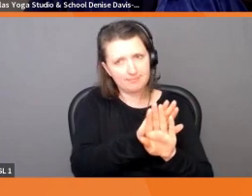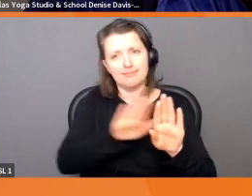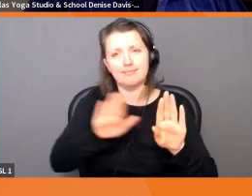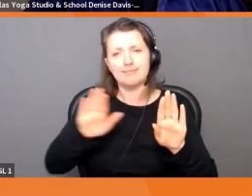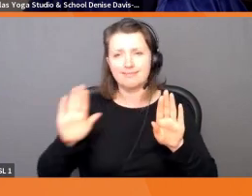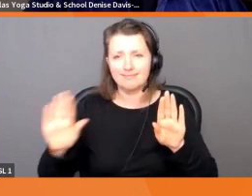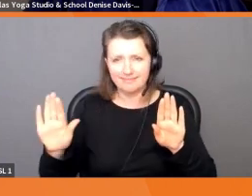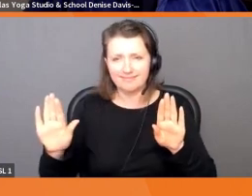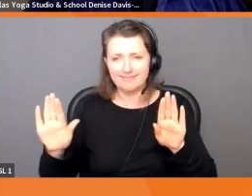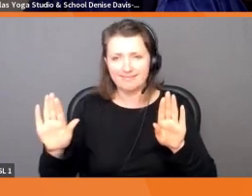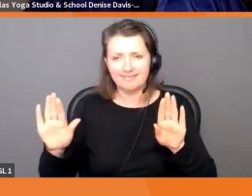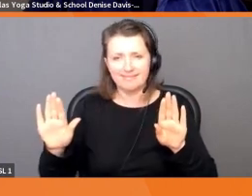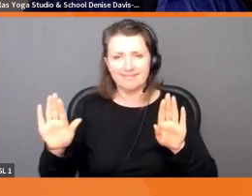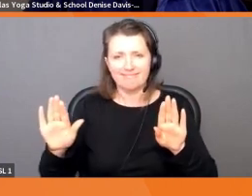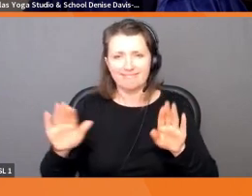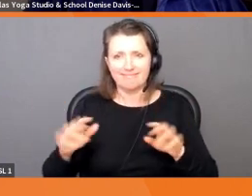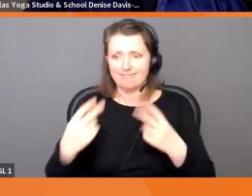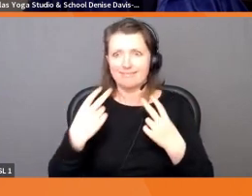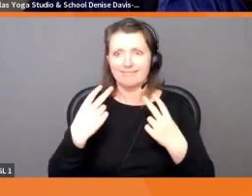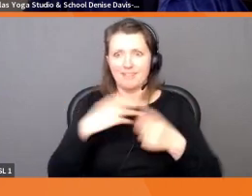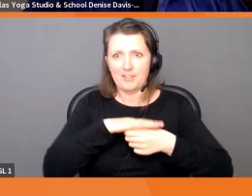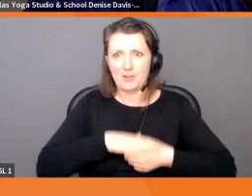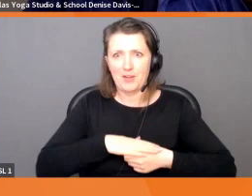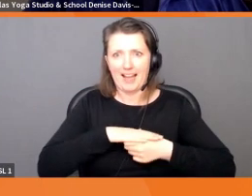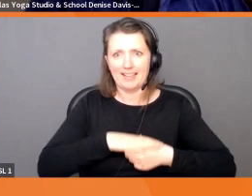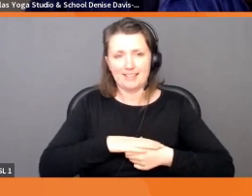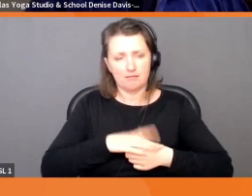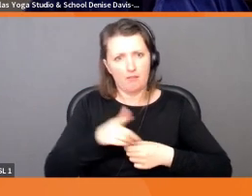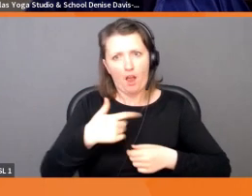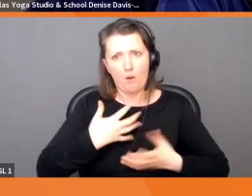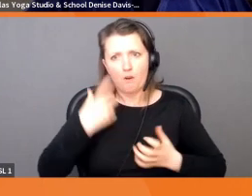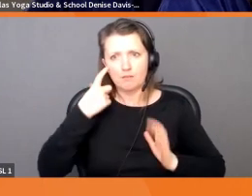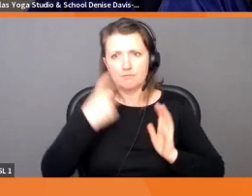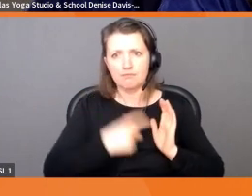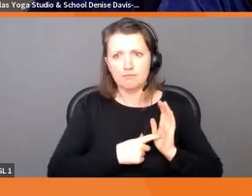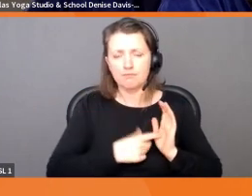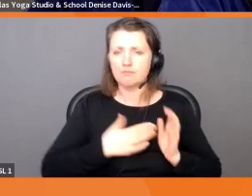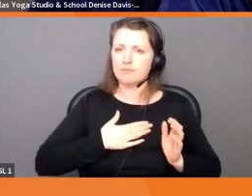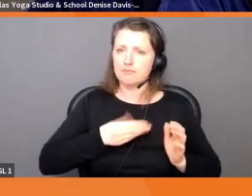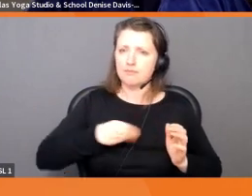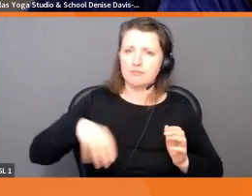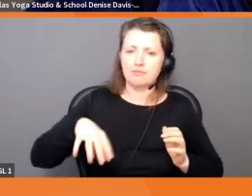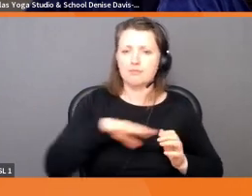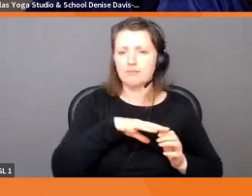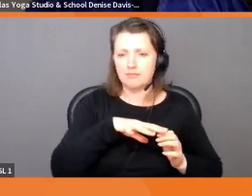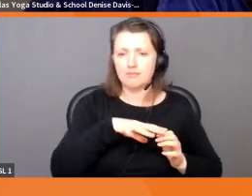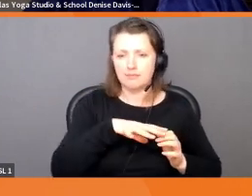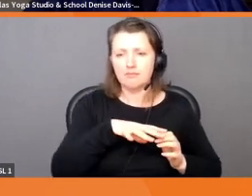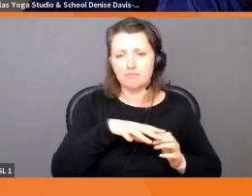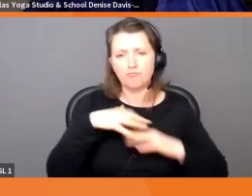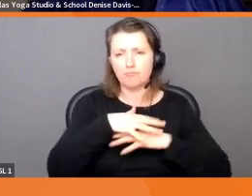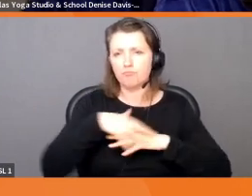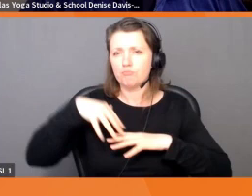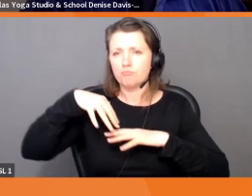Oh man, stress, right? There's stress right there. I just want to acknowledge that I'm also on the Haldimand track that includes 10 kilometers